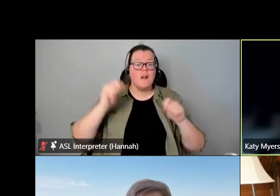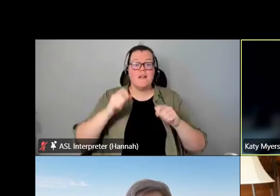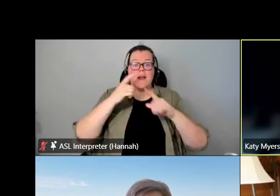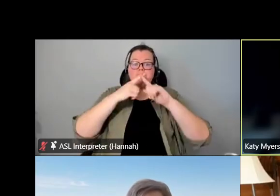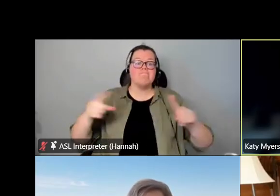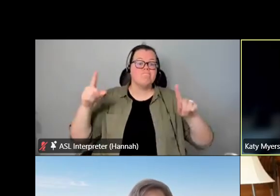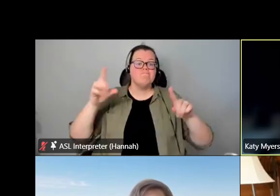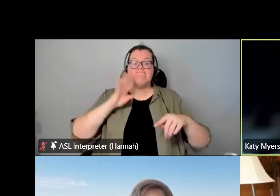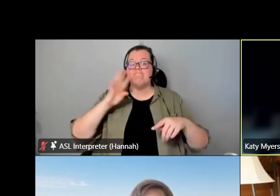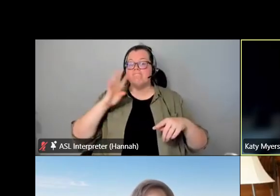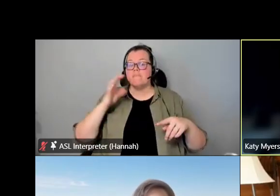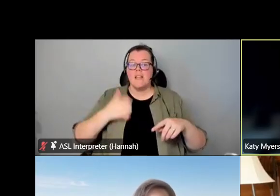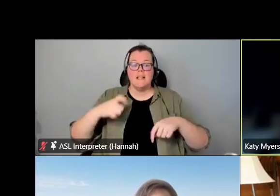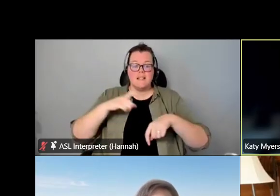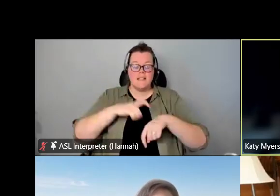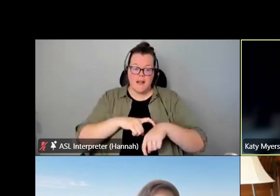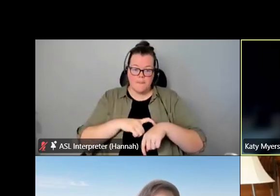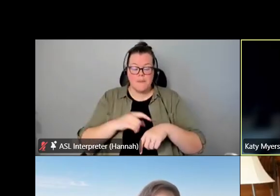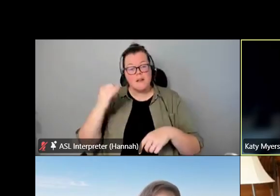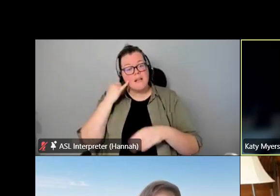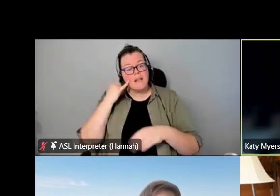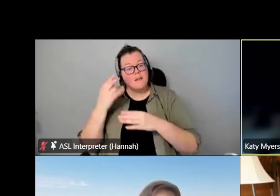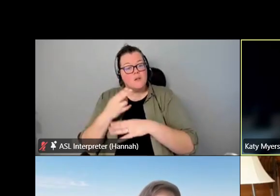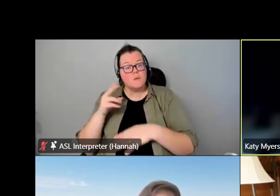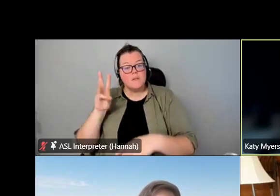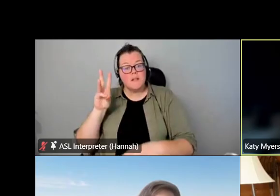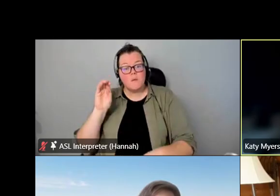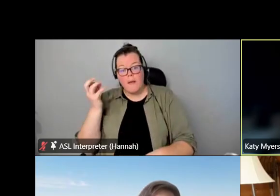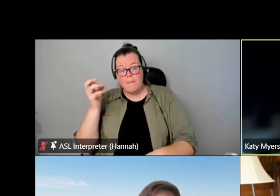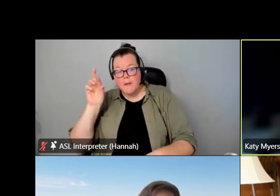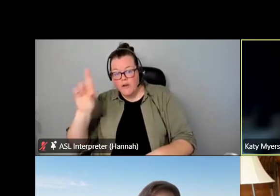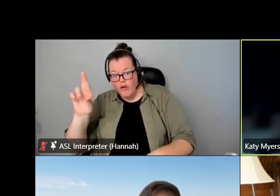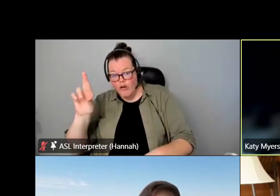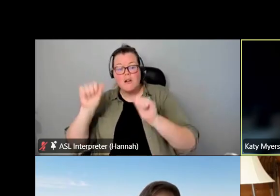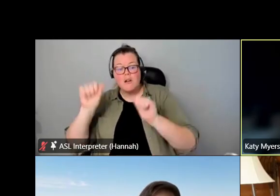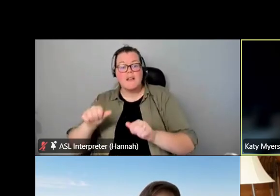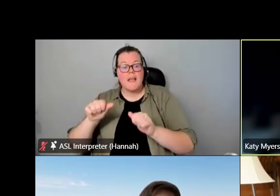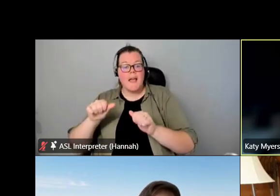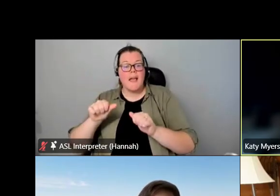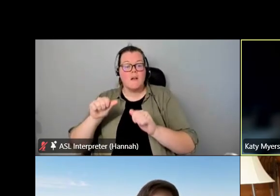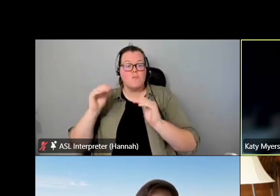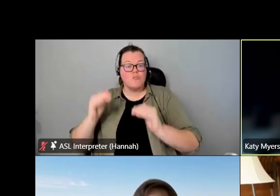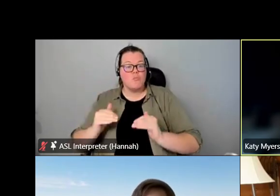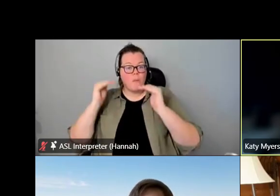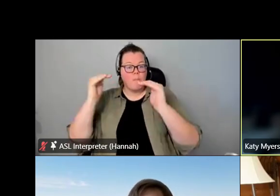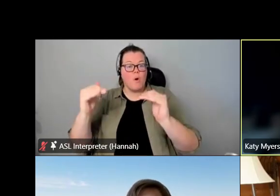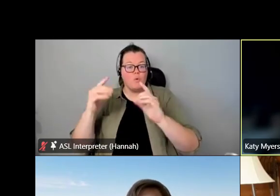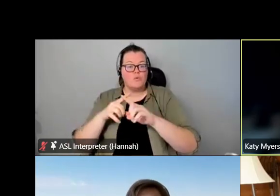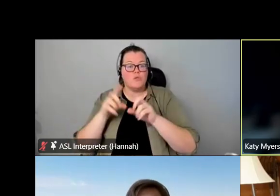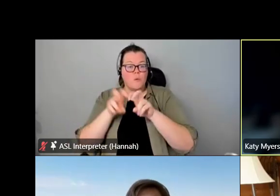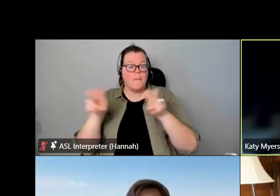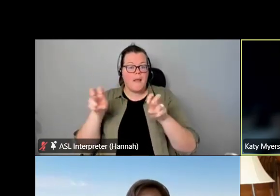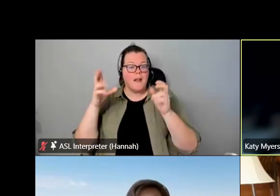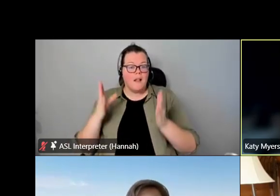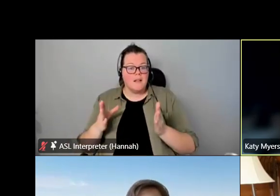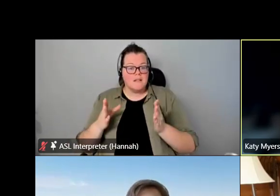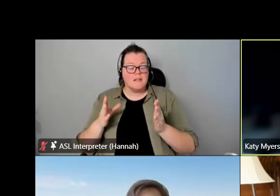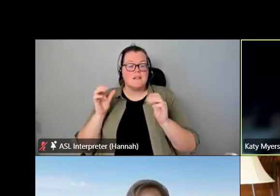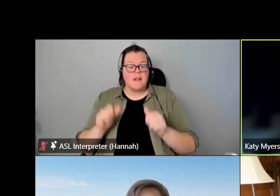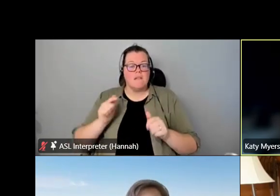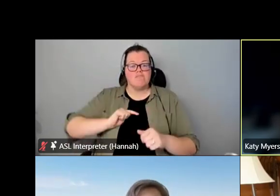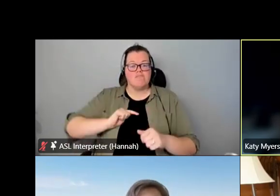any time. If we're on a webinar, we can promote the attendees to a panelist, and we're able to make sure